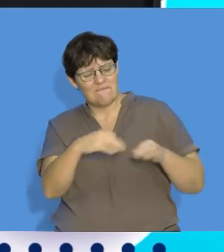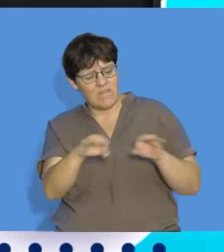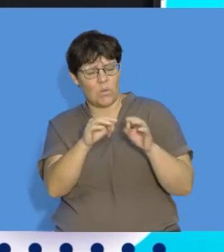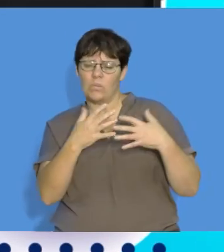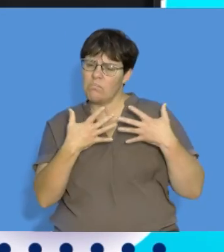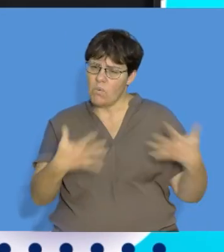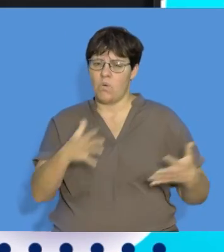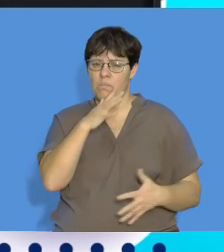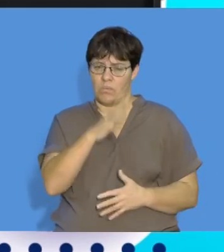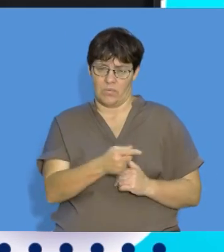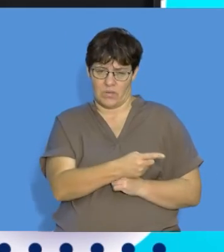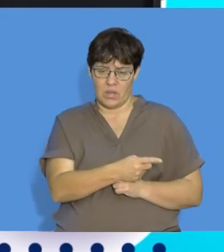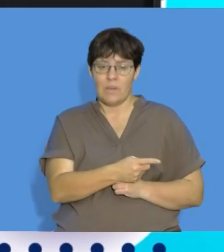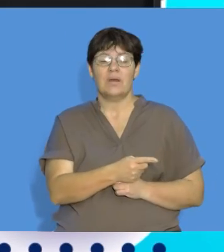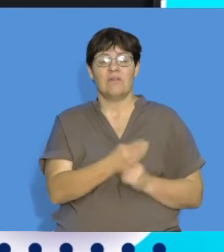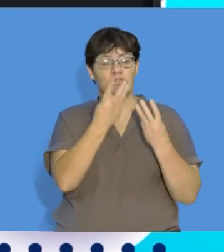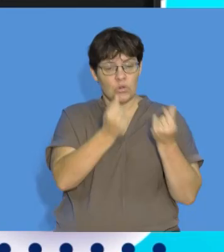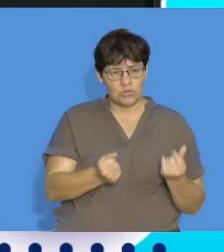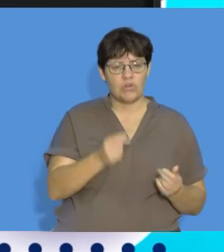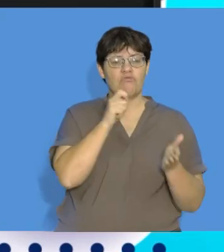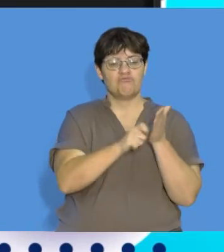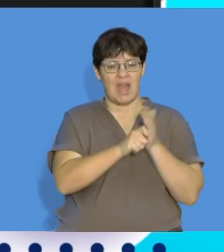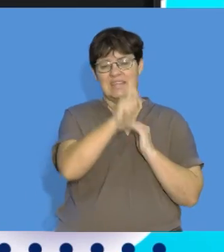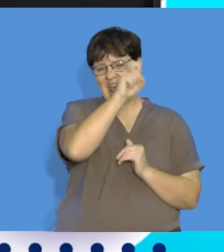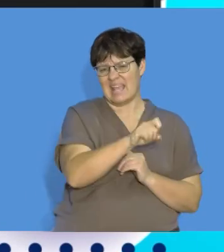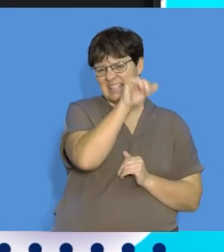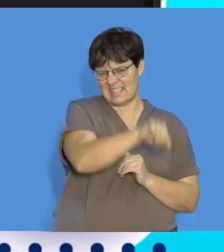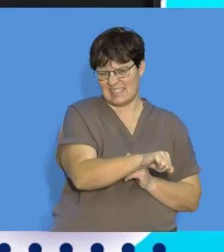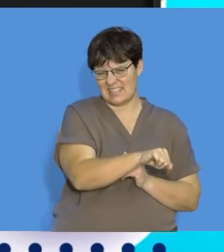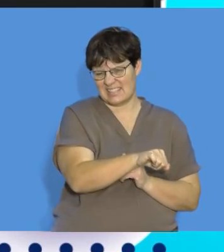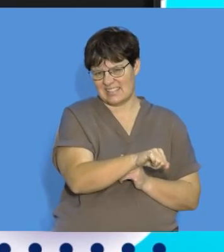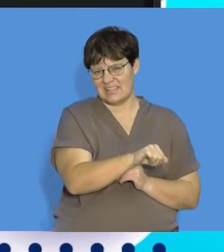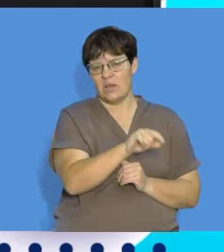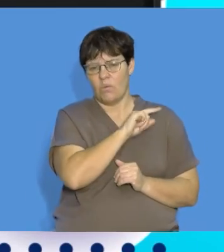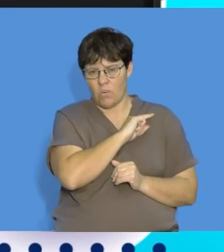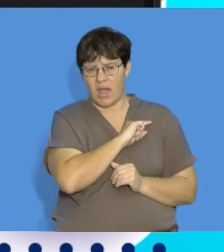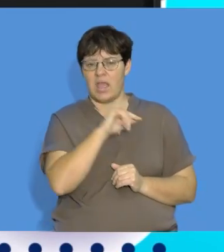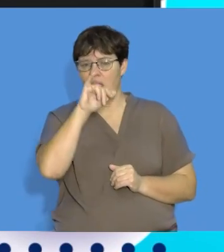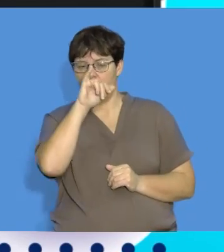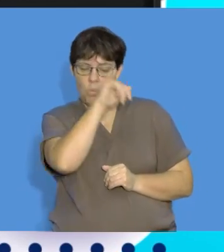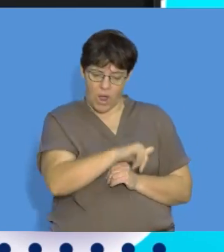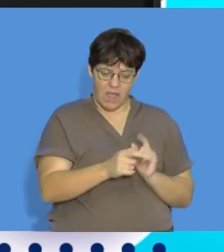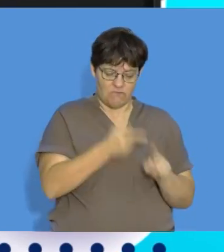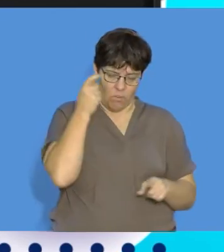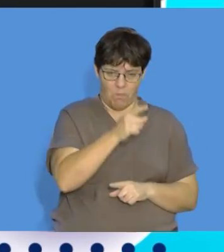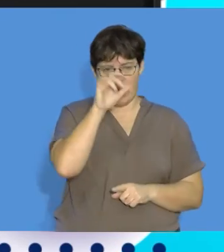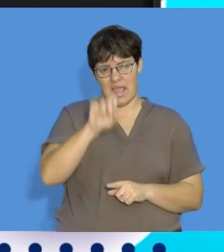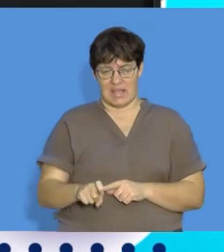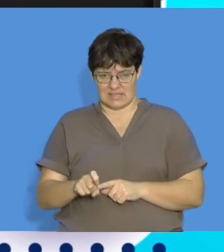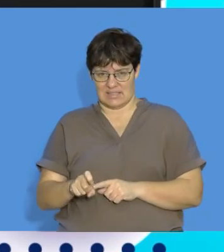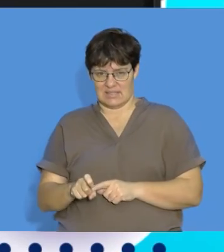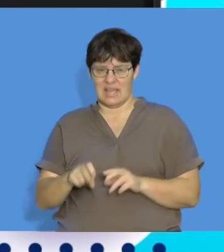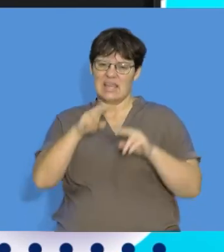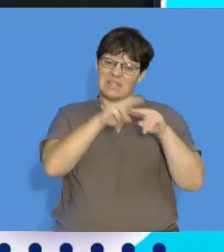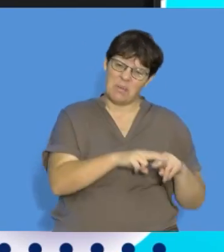anything. Although when you write your solution, you write it as x, because remember, you get y because of x. You